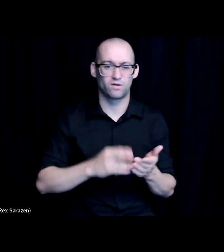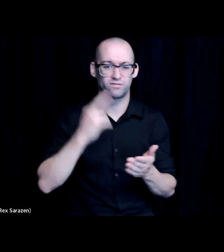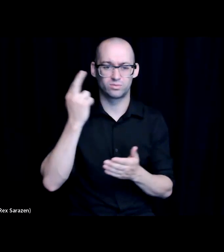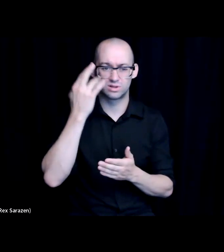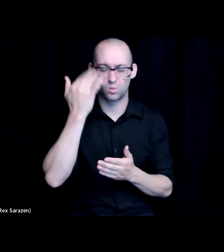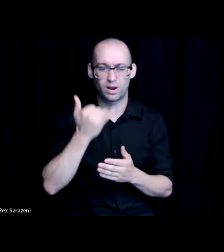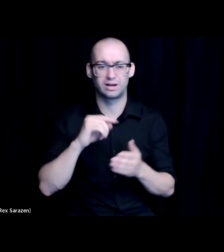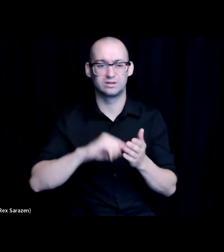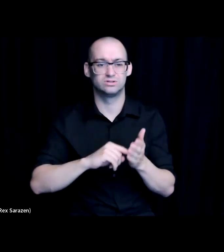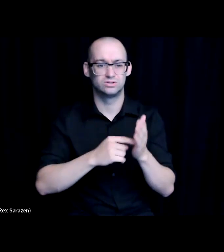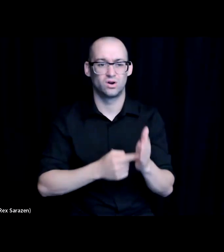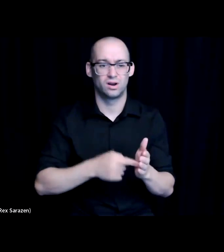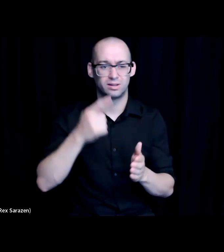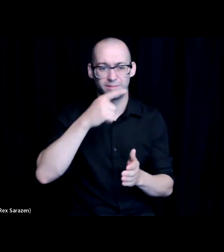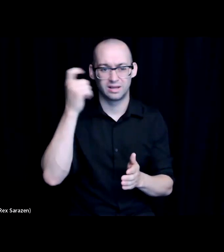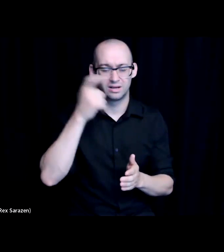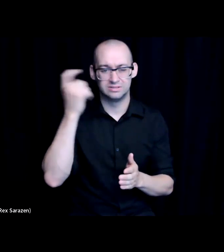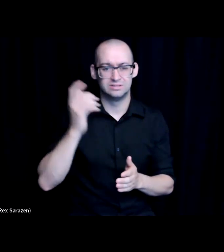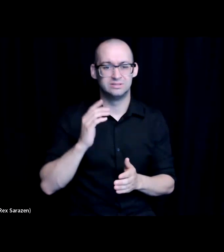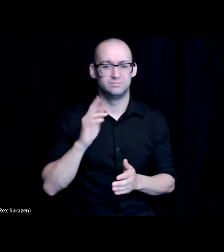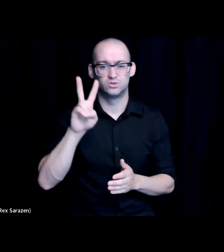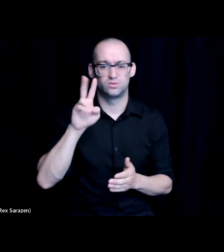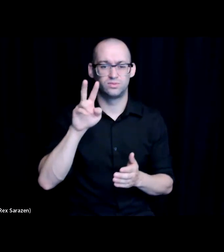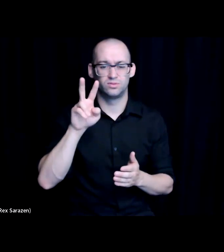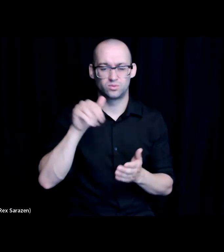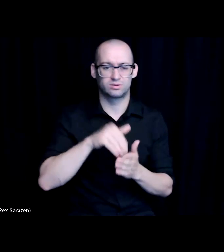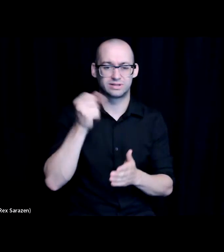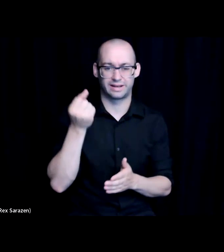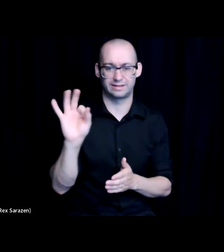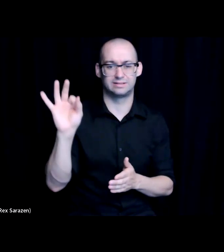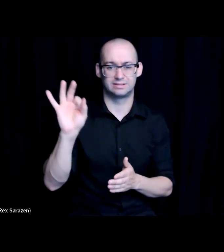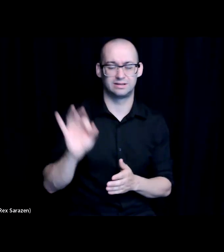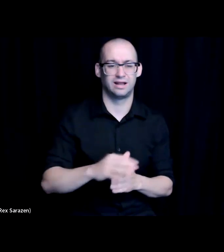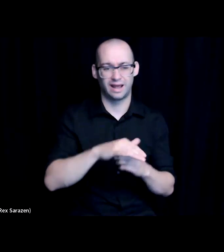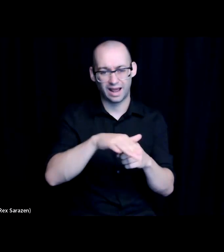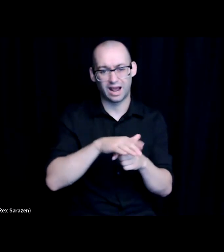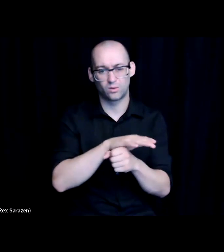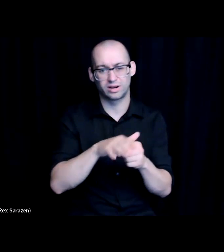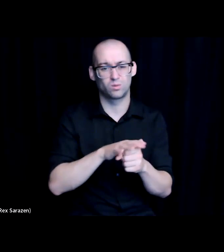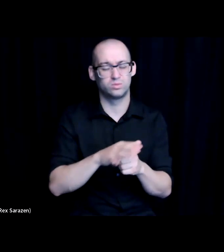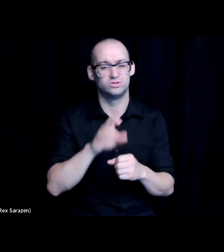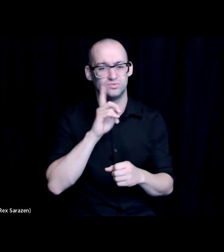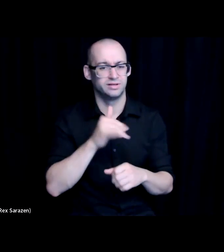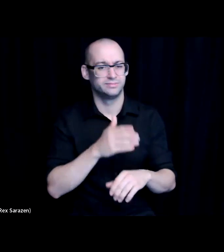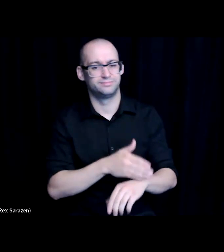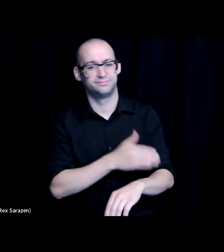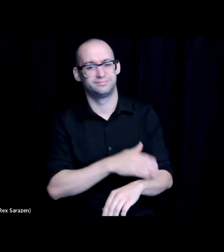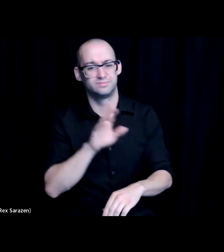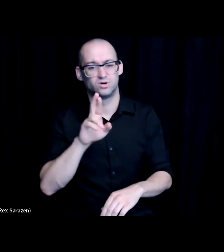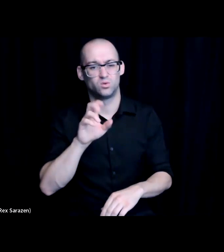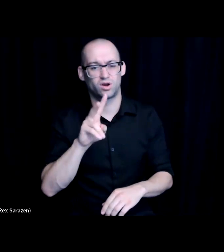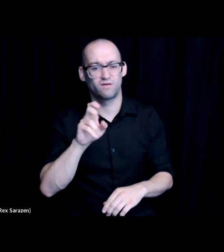to fruition was because in 2019, the region was recovering from the Camp